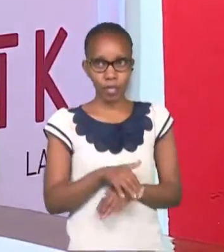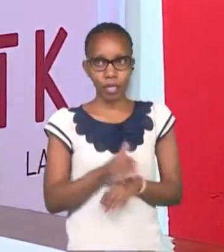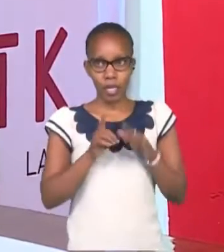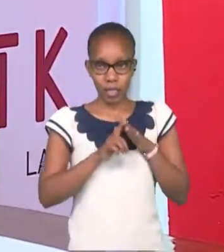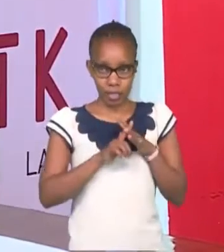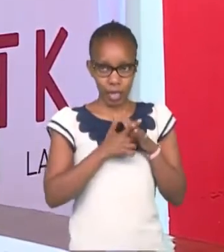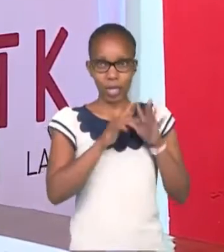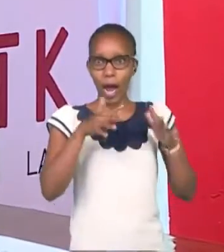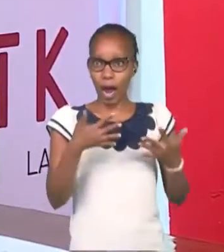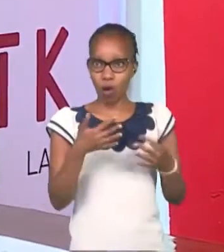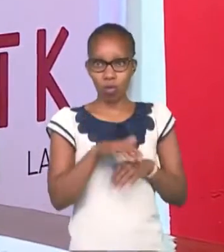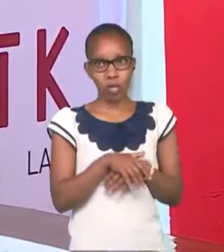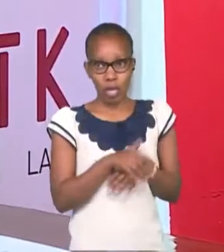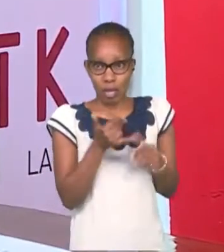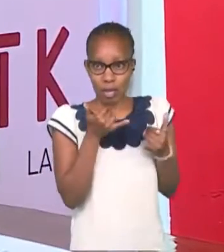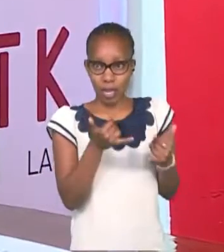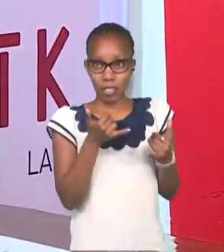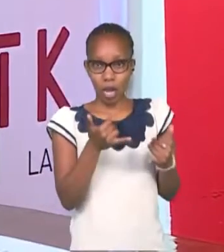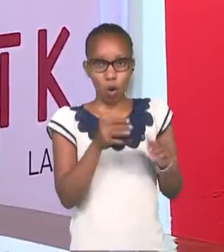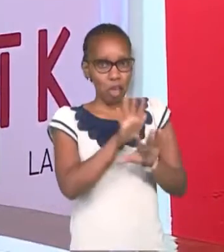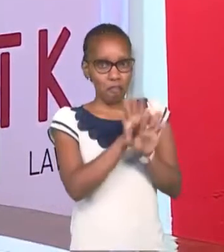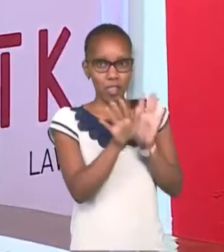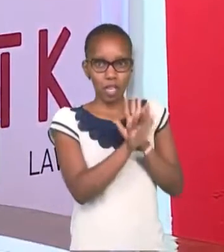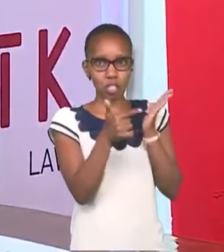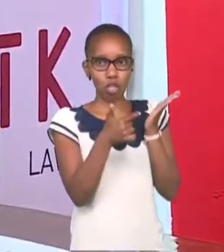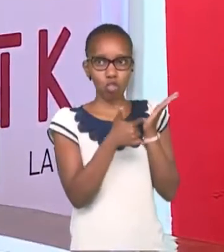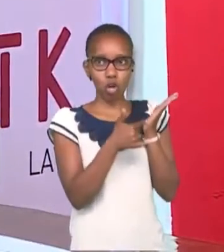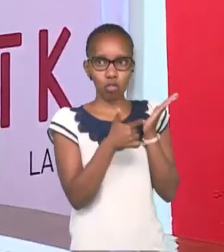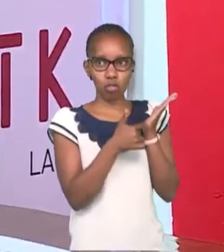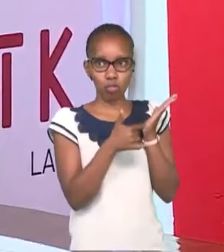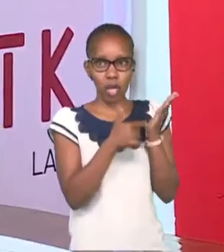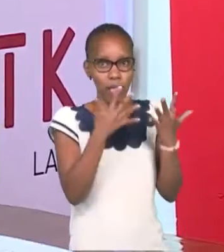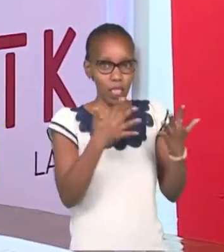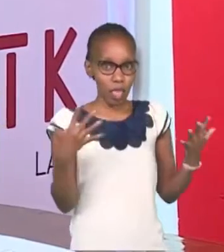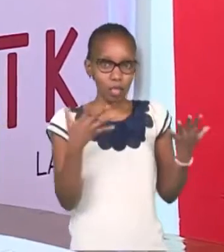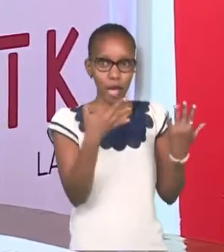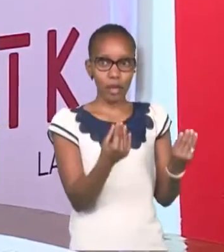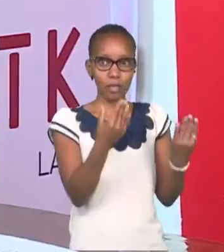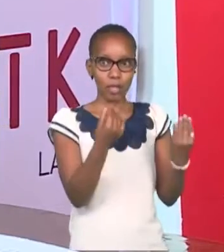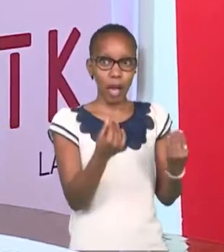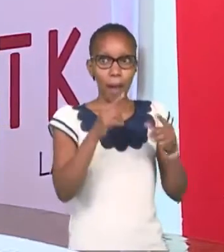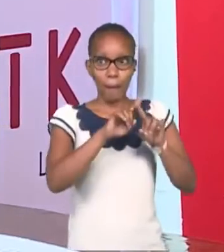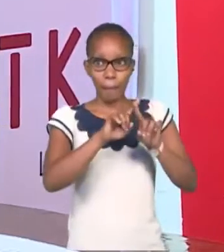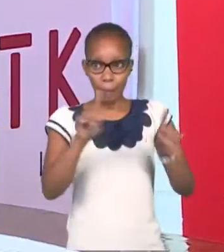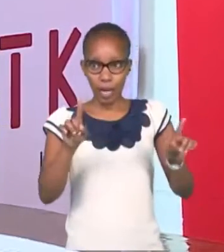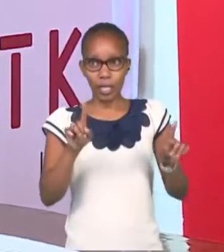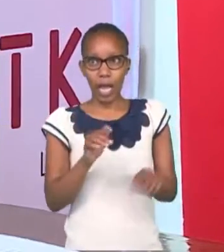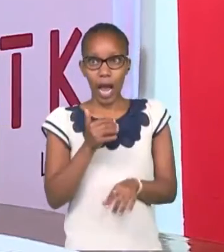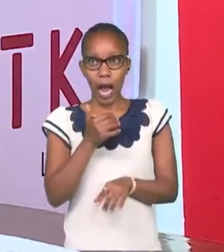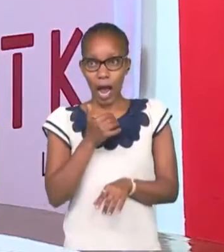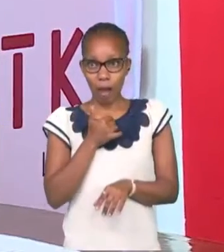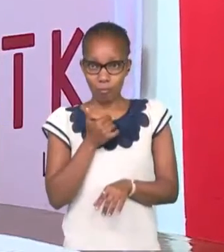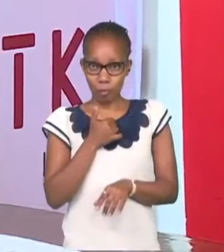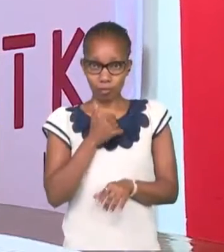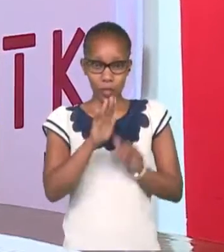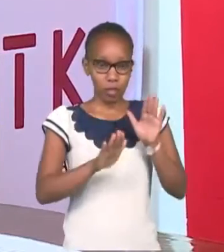start by saying that with the digitalization of that process, things have become much easier. However, there are still steps that one